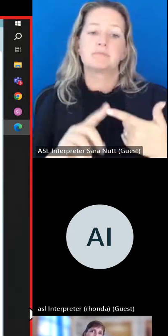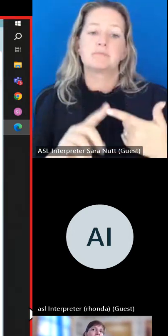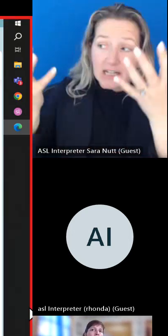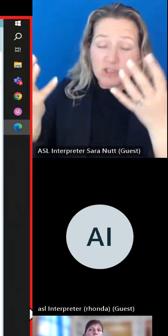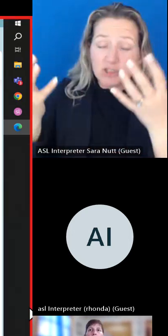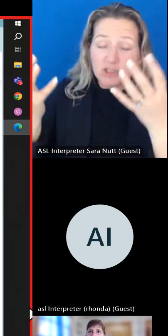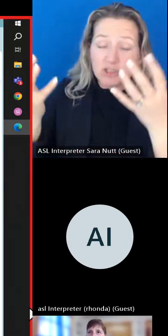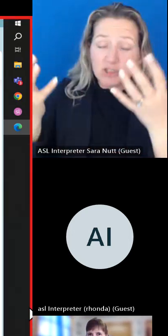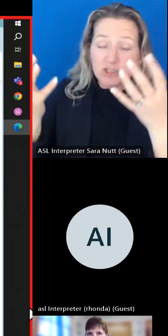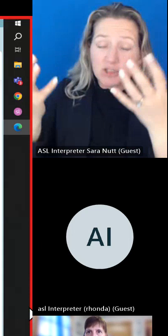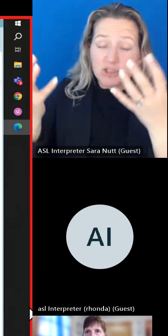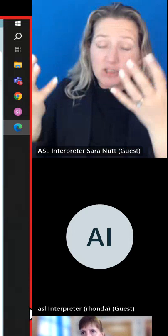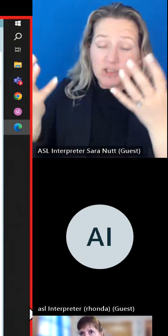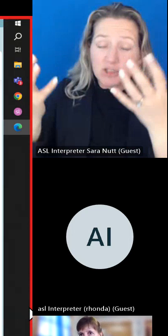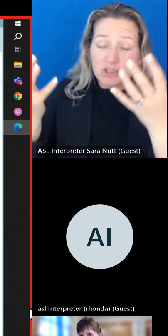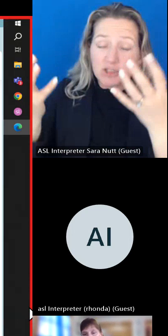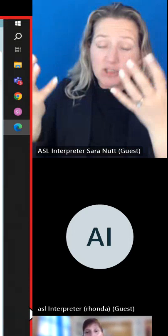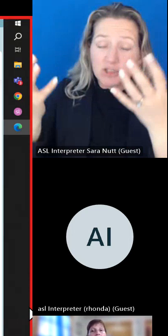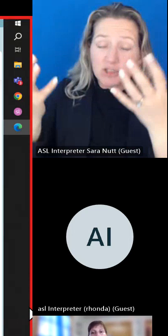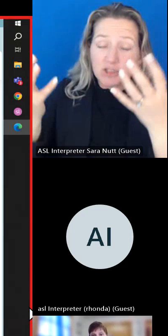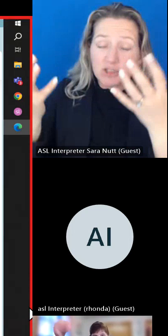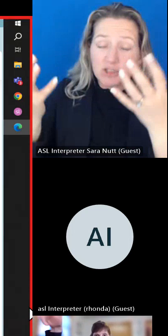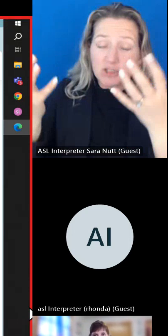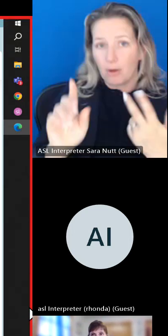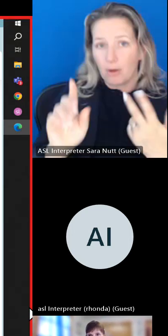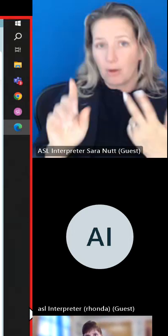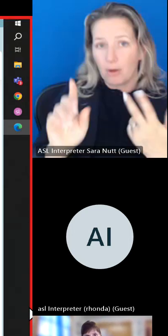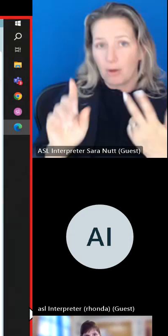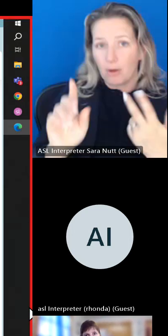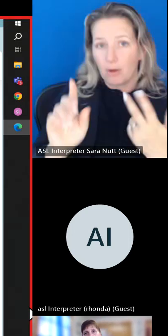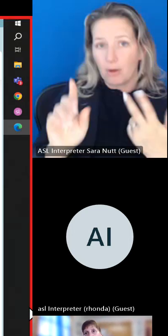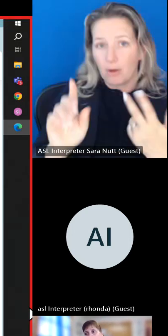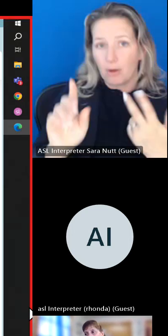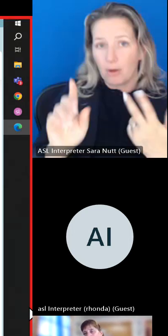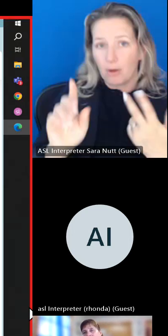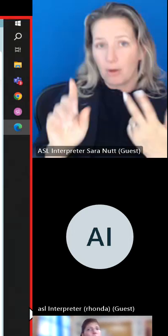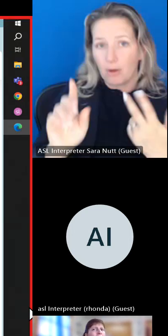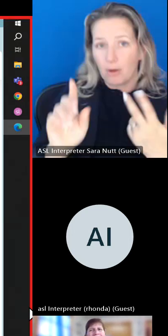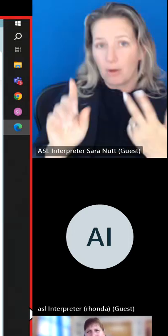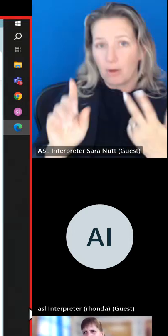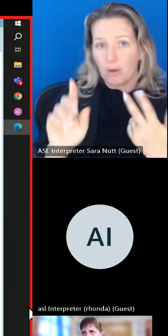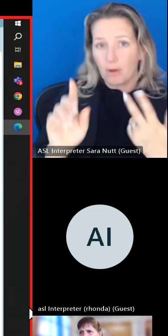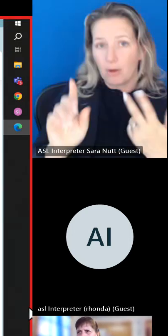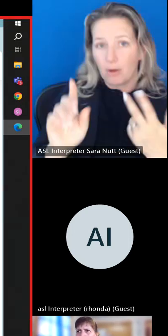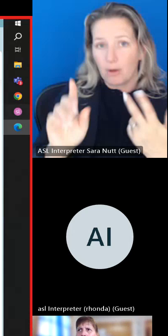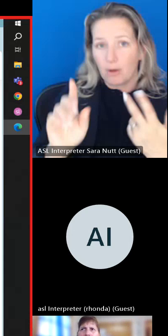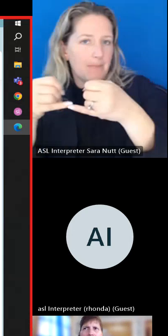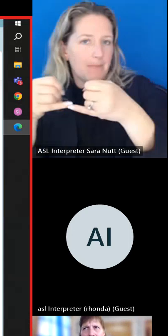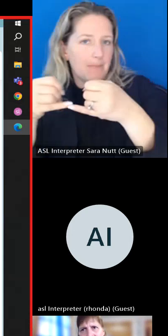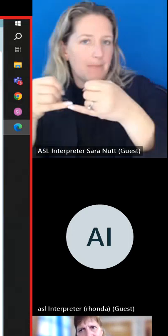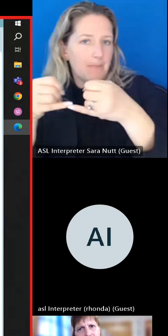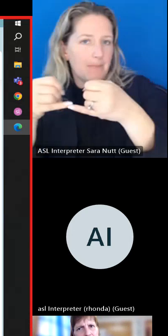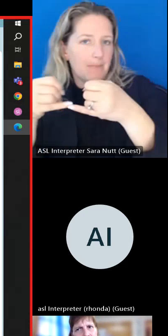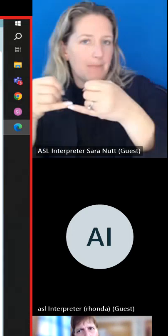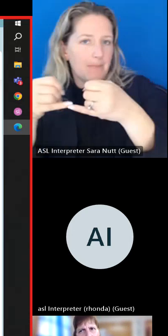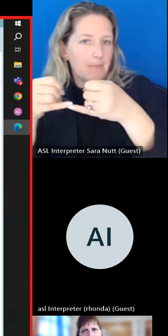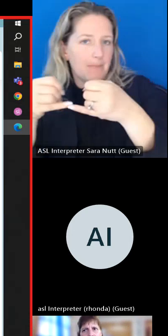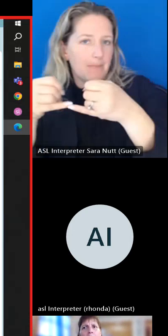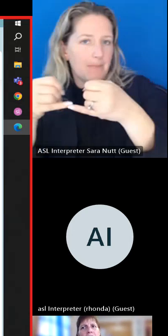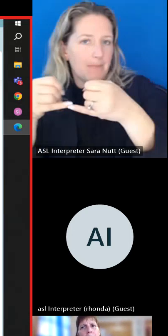map, when is a timeline, how could be a flow chart, and why is actually the only one I haven't